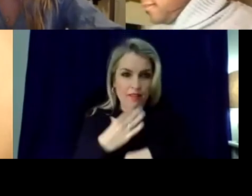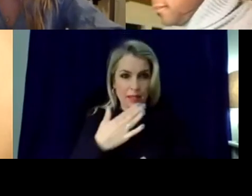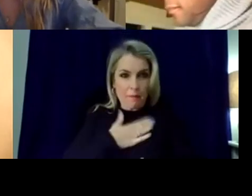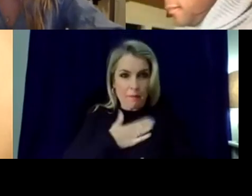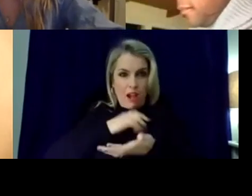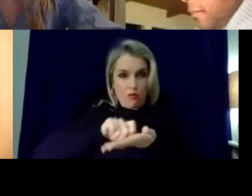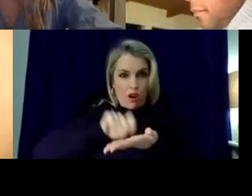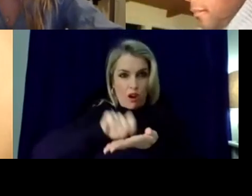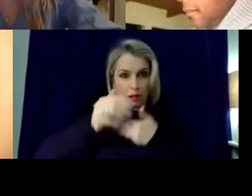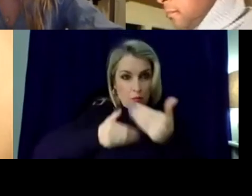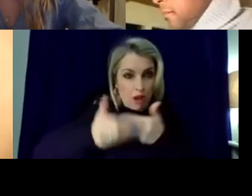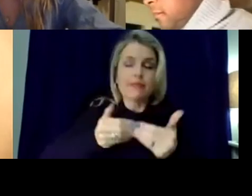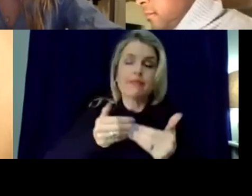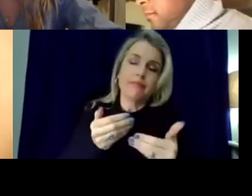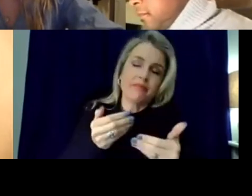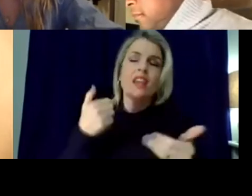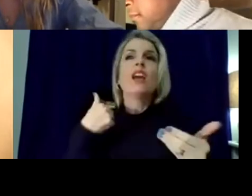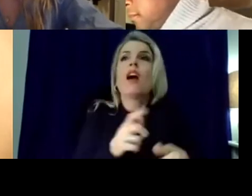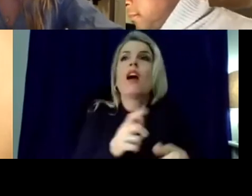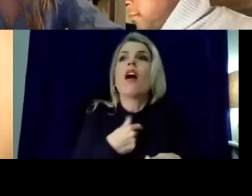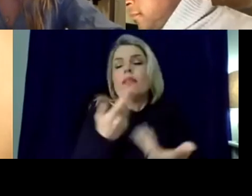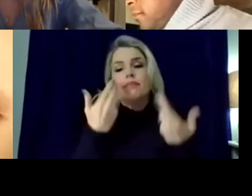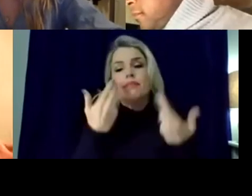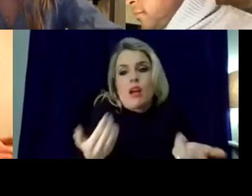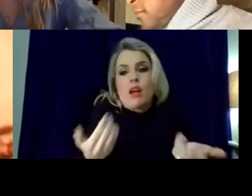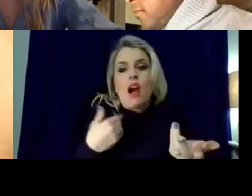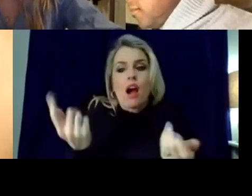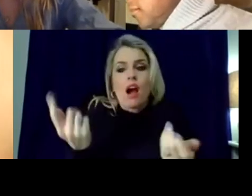process in writing it. I'm really, I don't know.